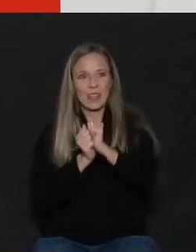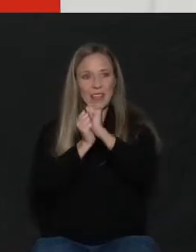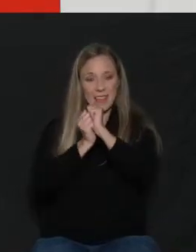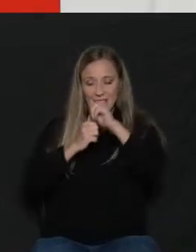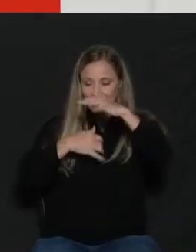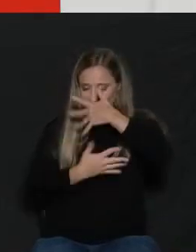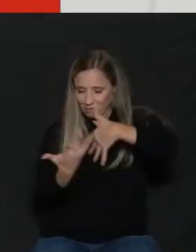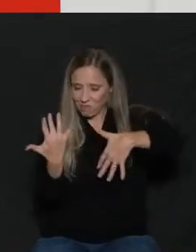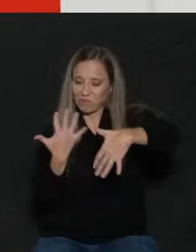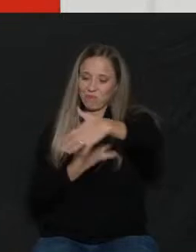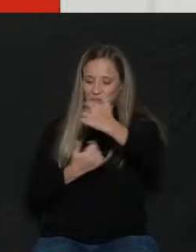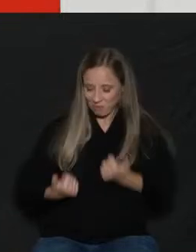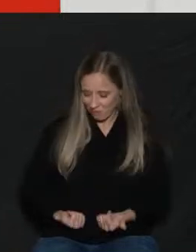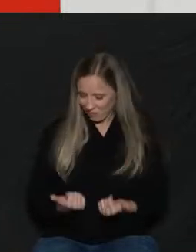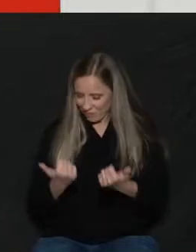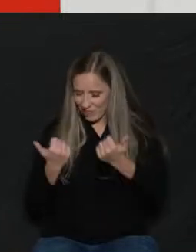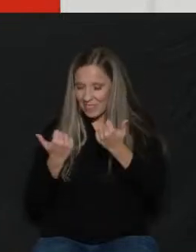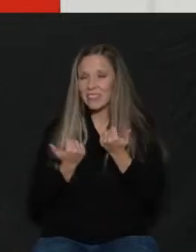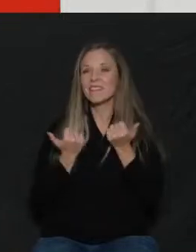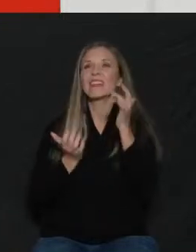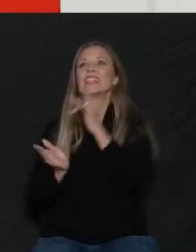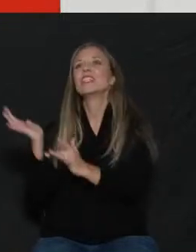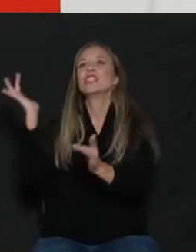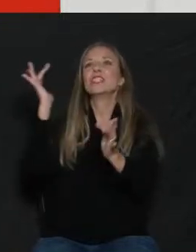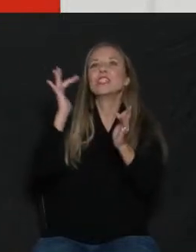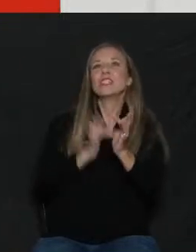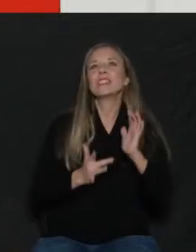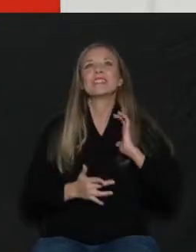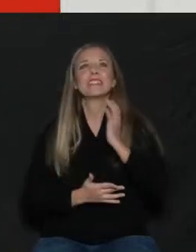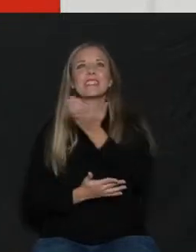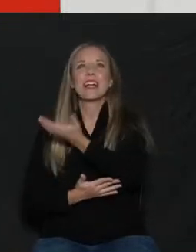to dwell. Jesus our